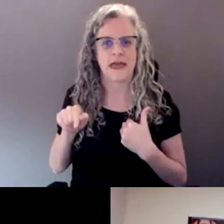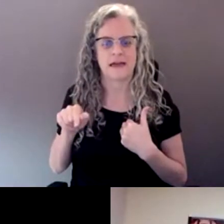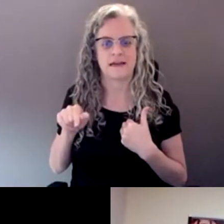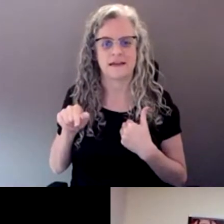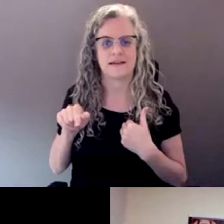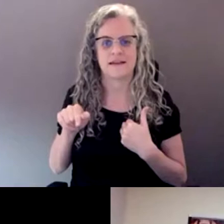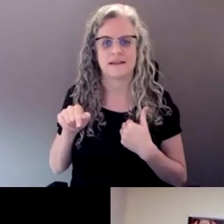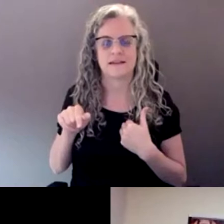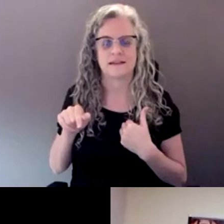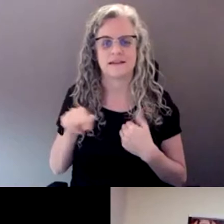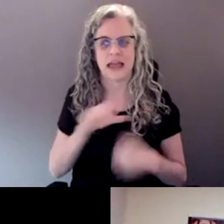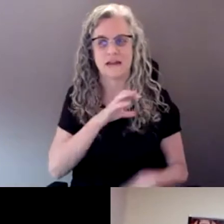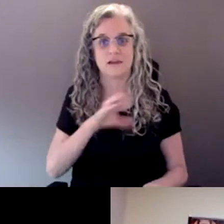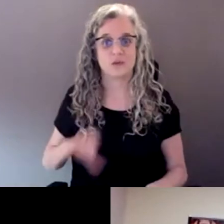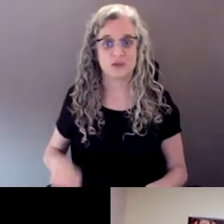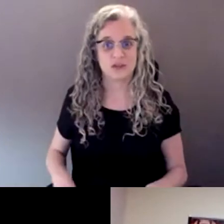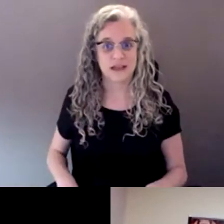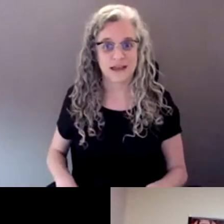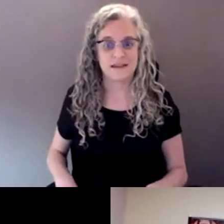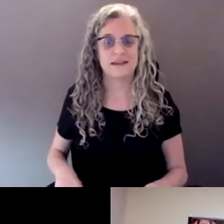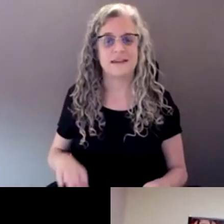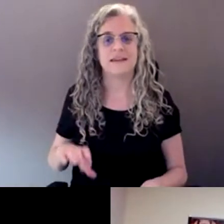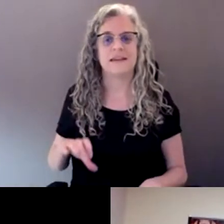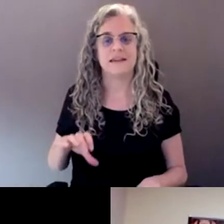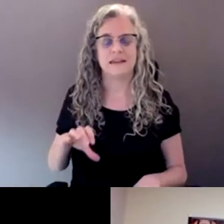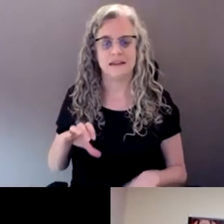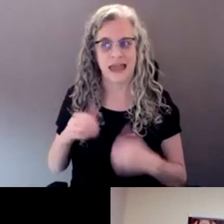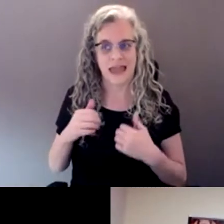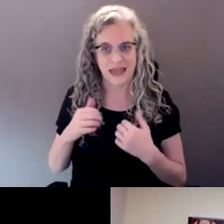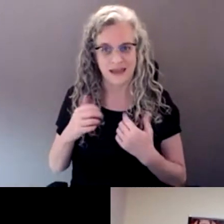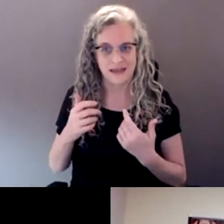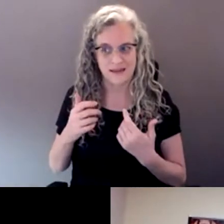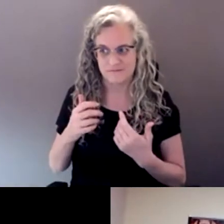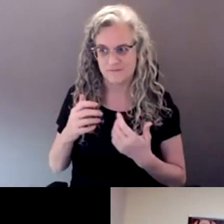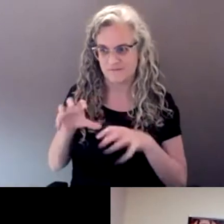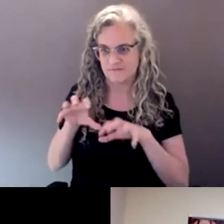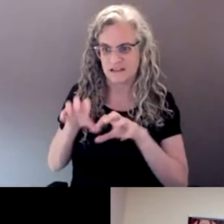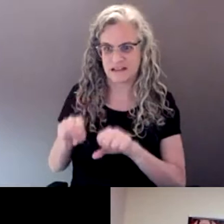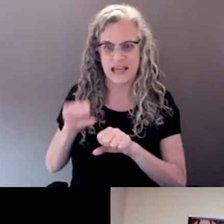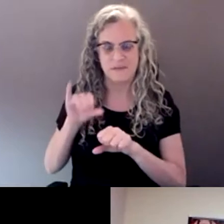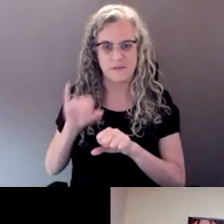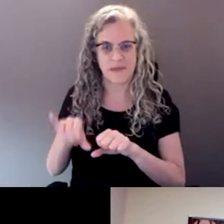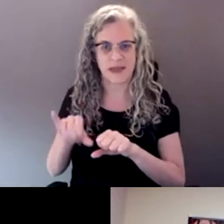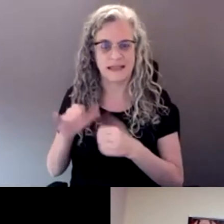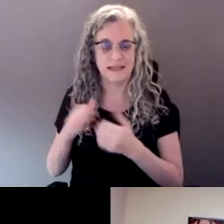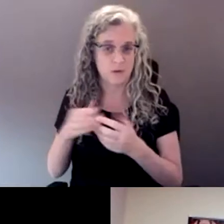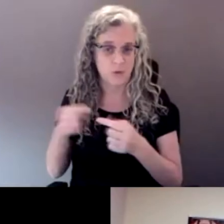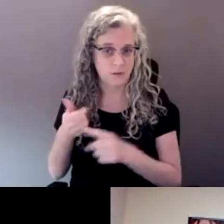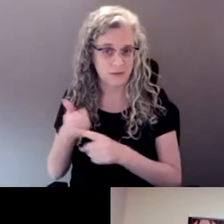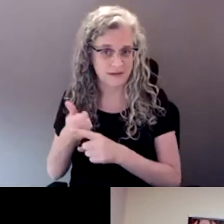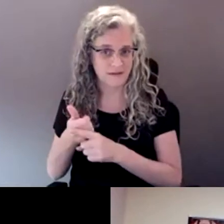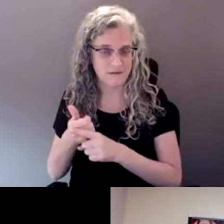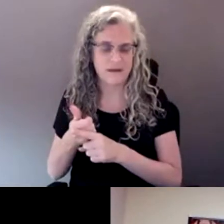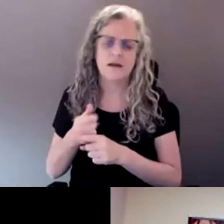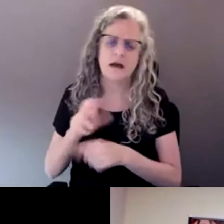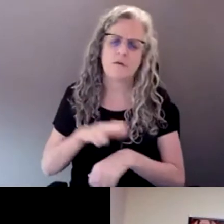that Christianity made in terms of its weakness. And of course, he pointed out that Christianity was an imperial, it became an imperial